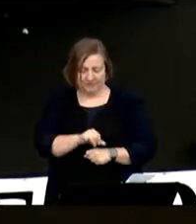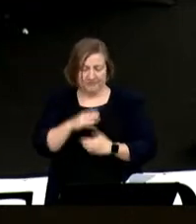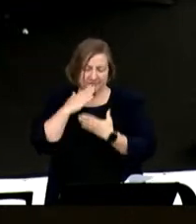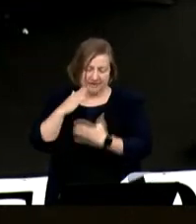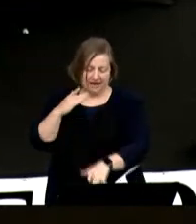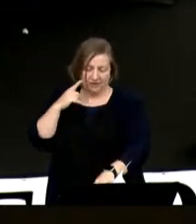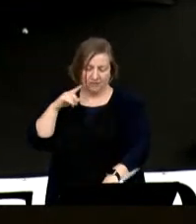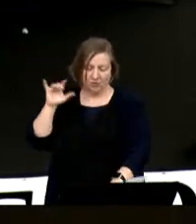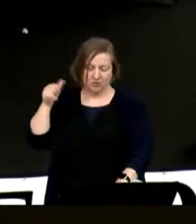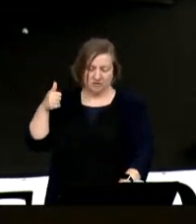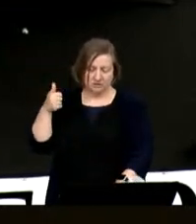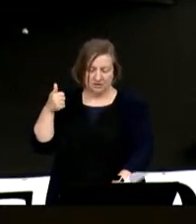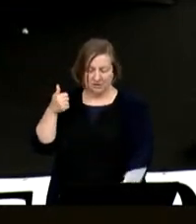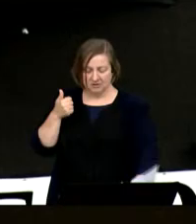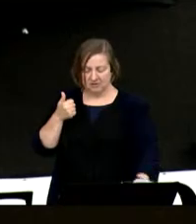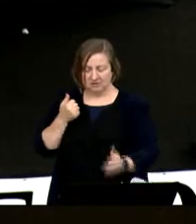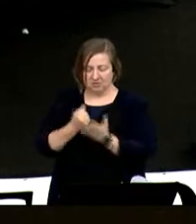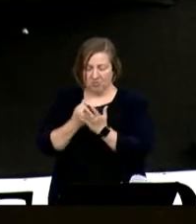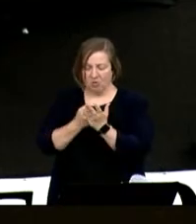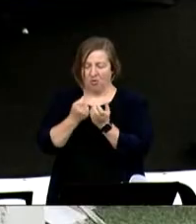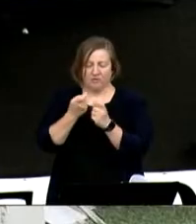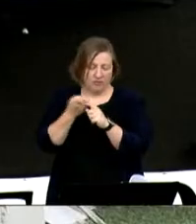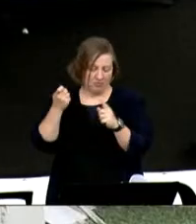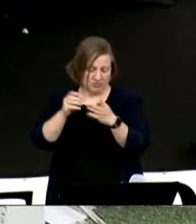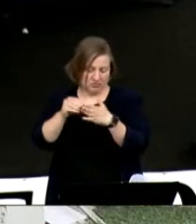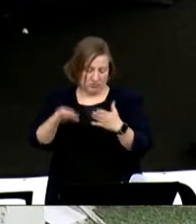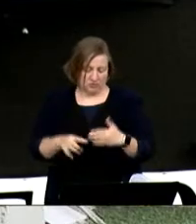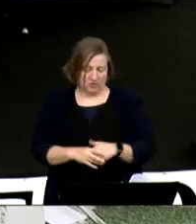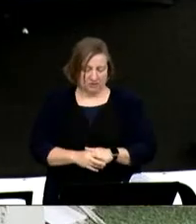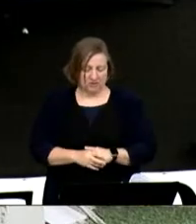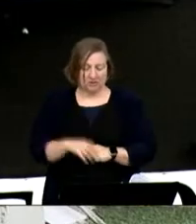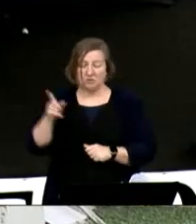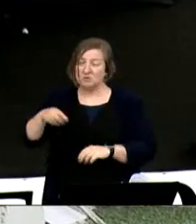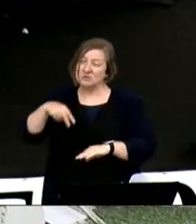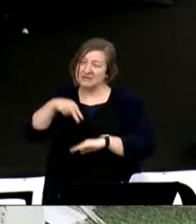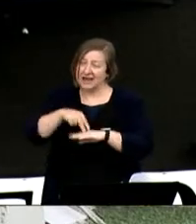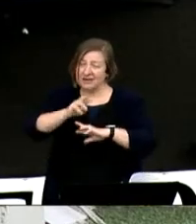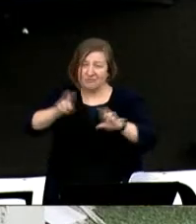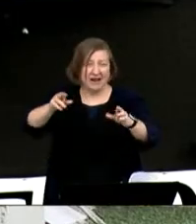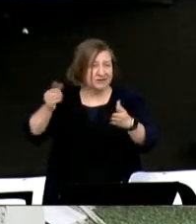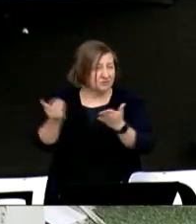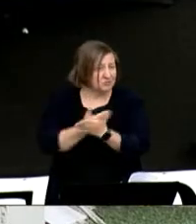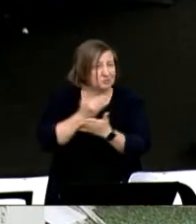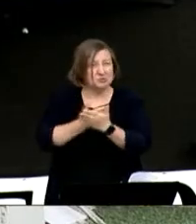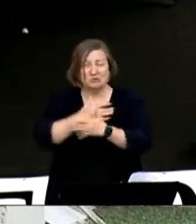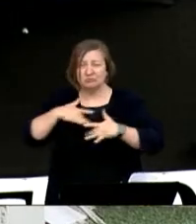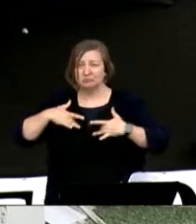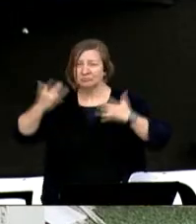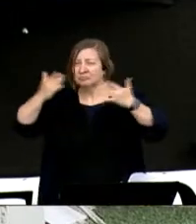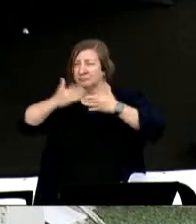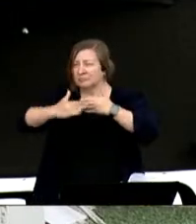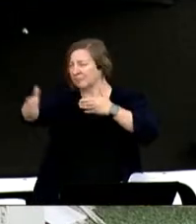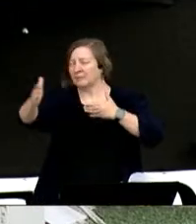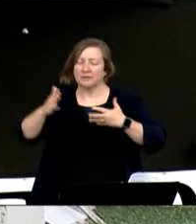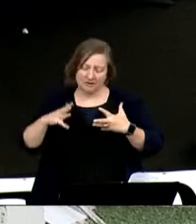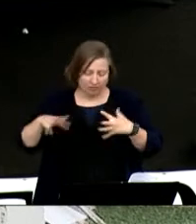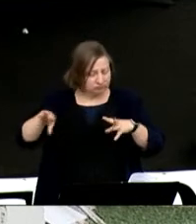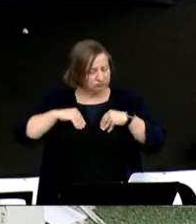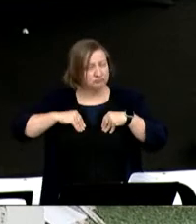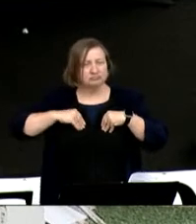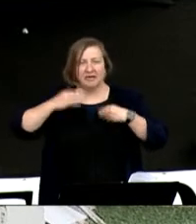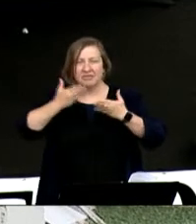you for the support of our students. As you stand on the edge of the new beginning, graduates, embrace the